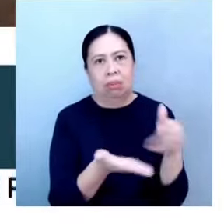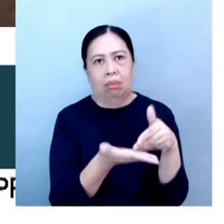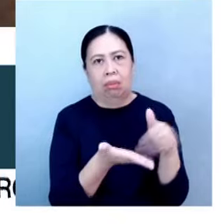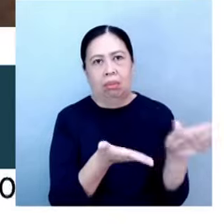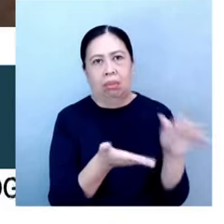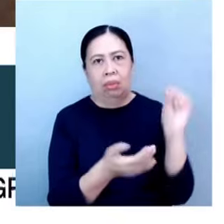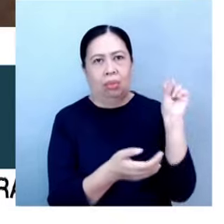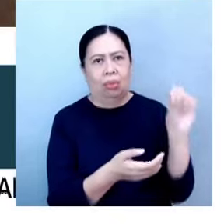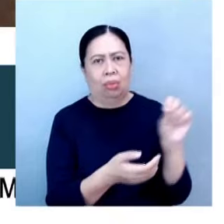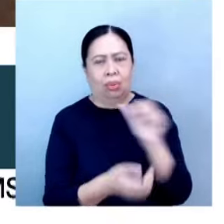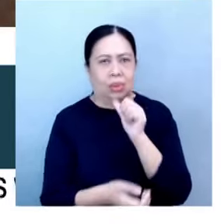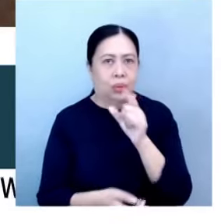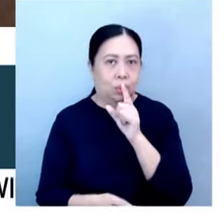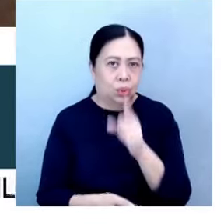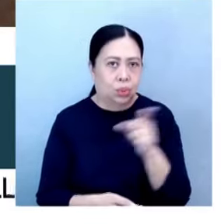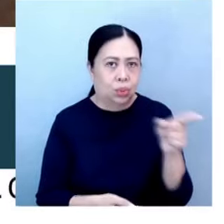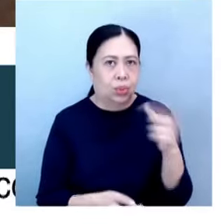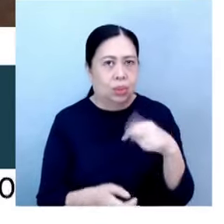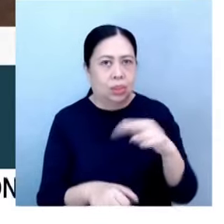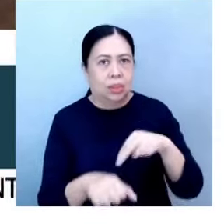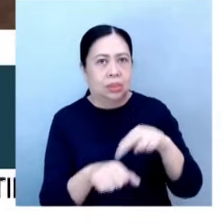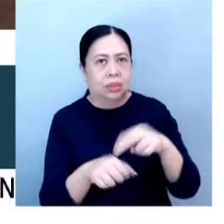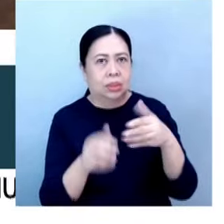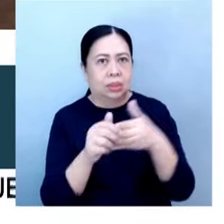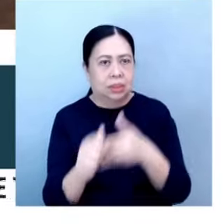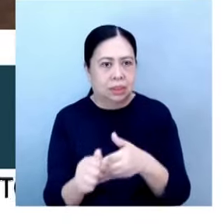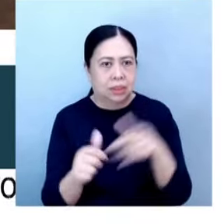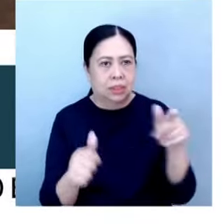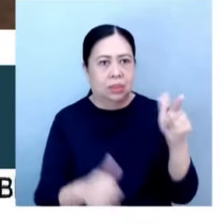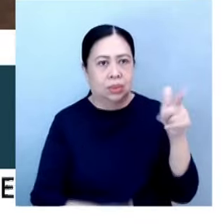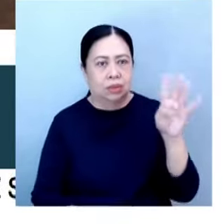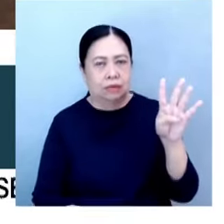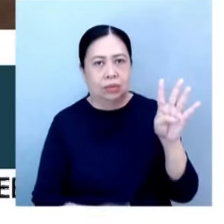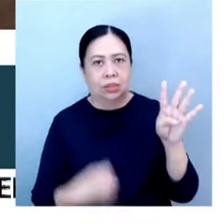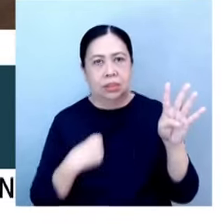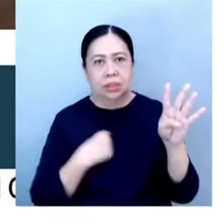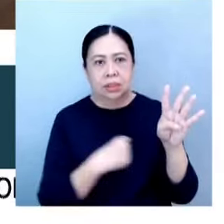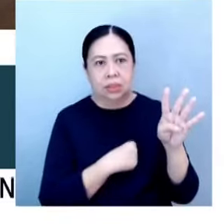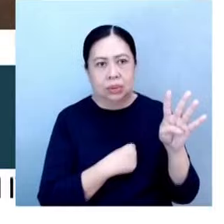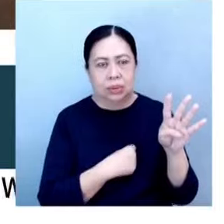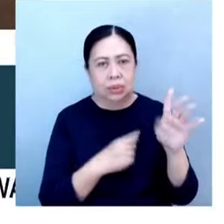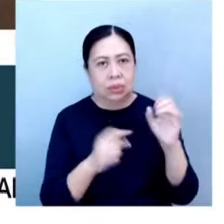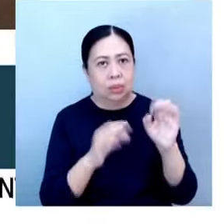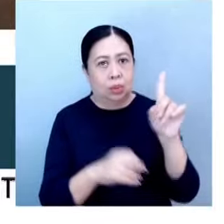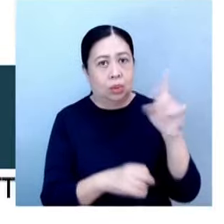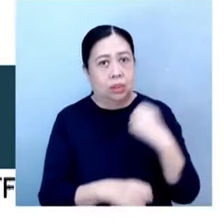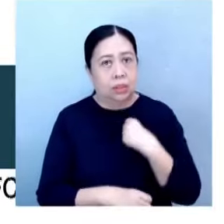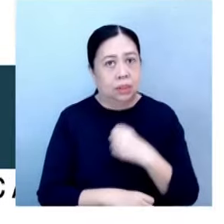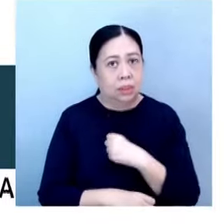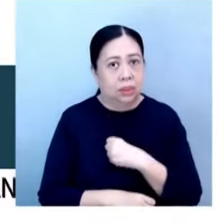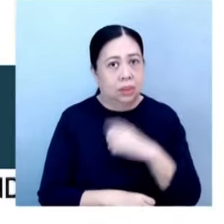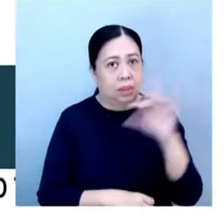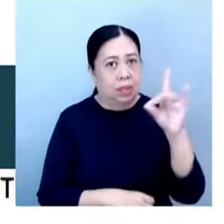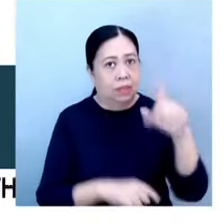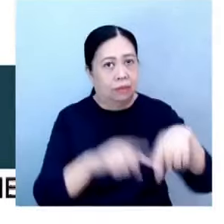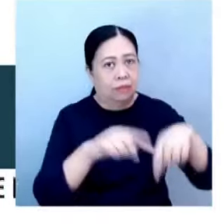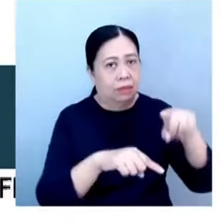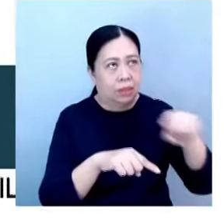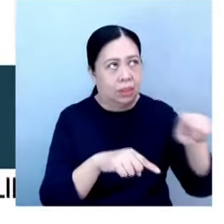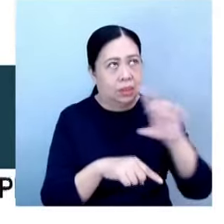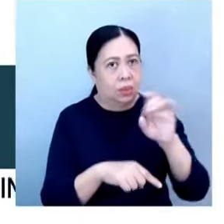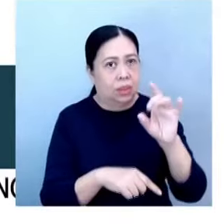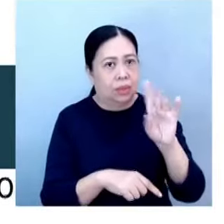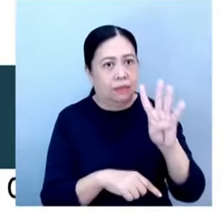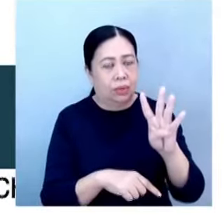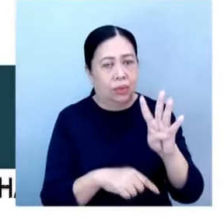sila. That's not true. They are national leaders, Karen. They are 24 senators. If one senator has 8 allies, that's 184